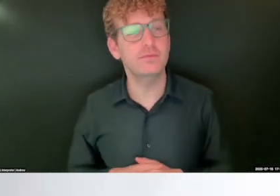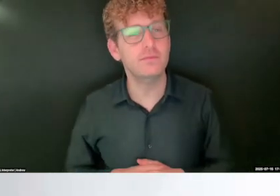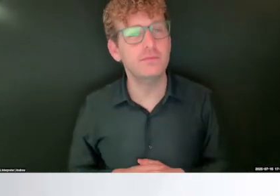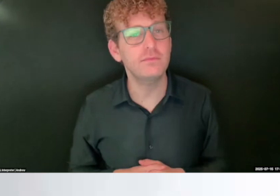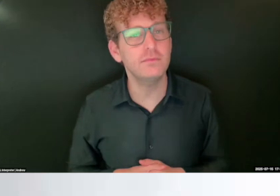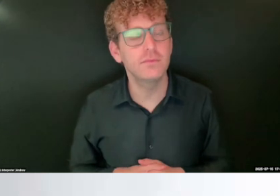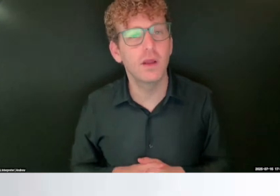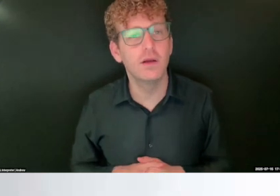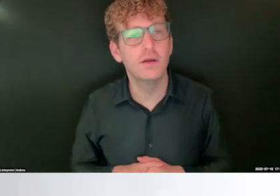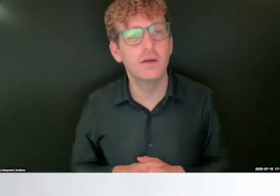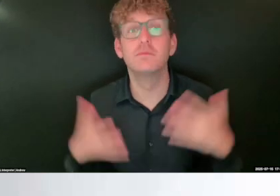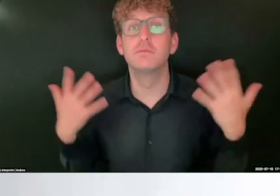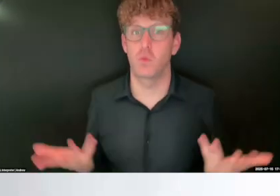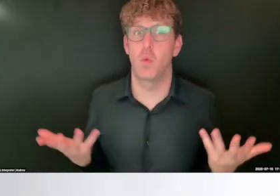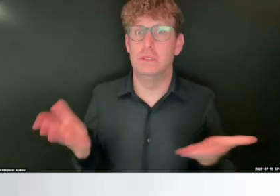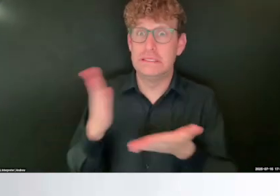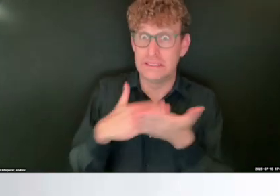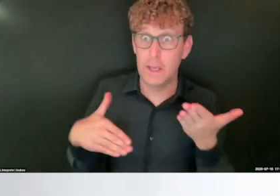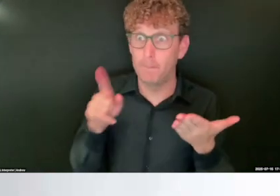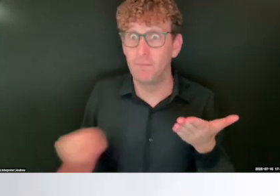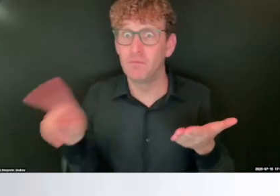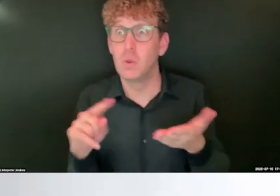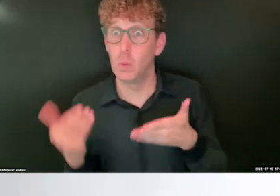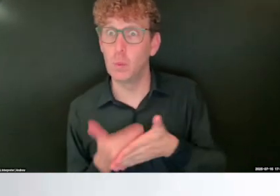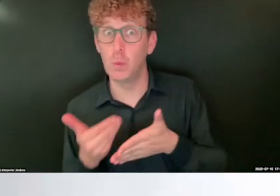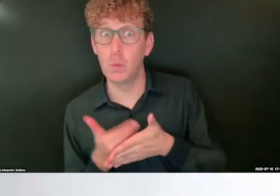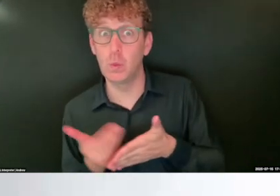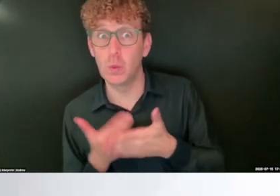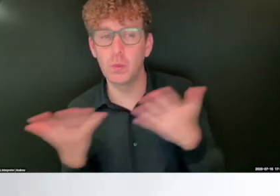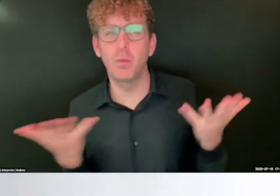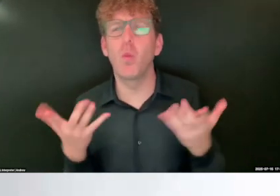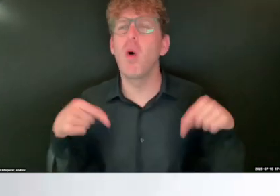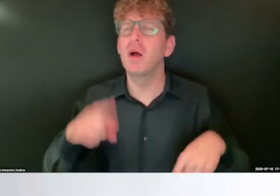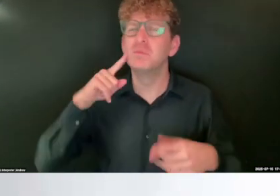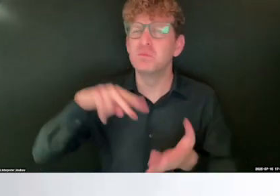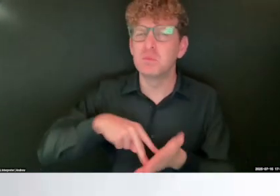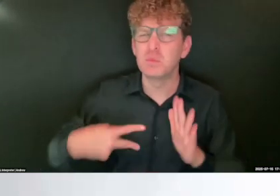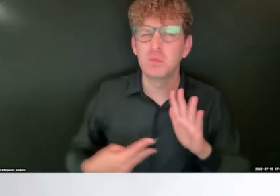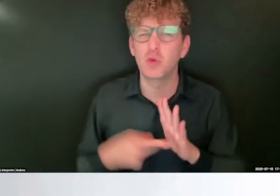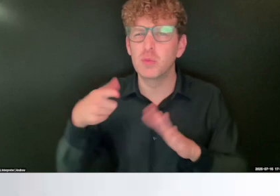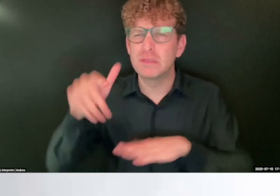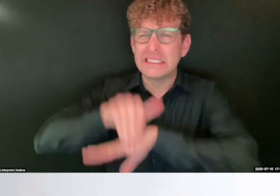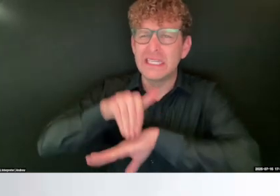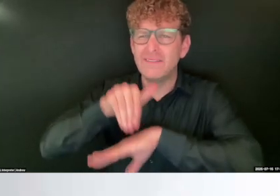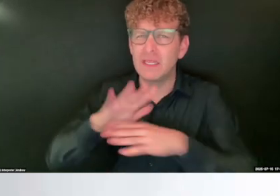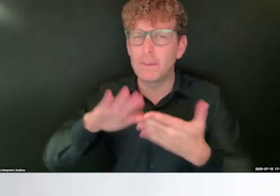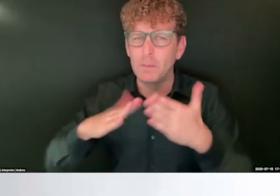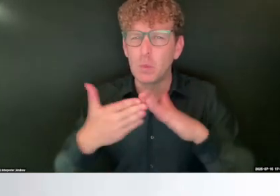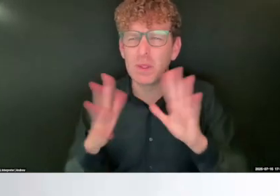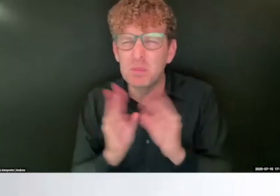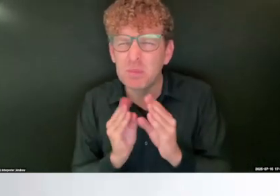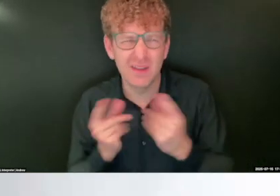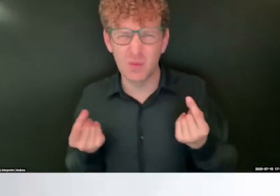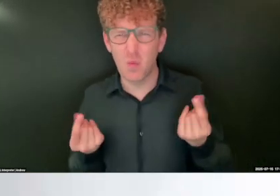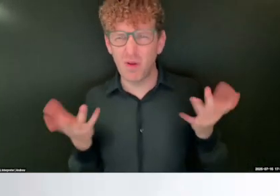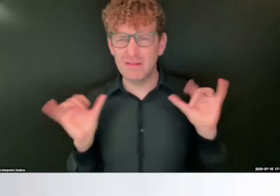So, some of you are new here. What is the purpose of the evening community meetings? What are they? Well, our